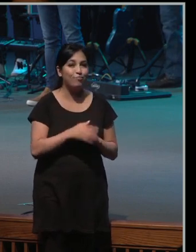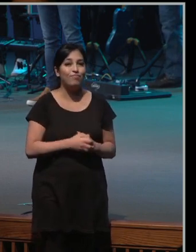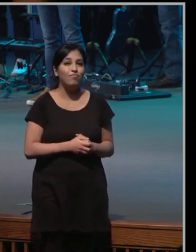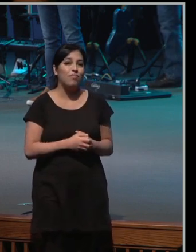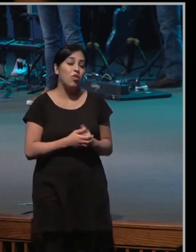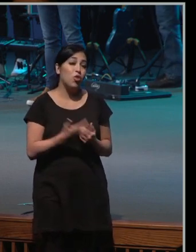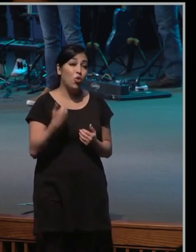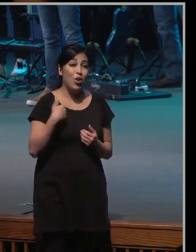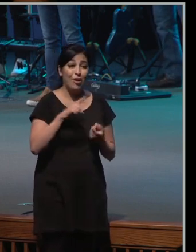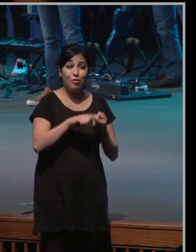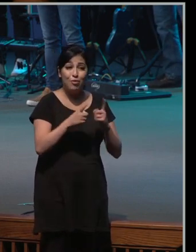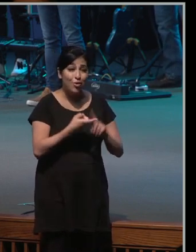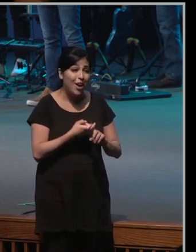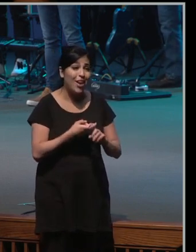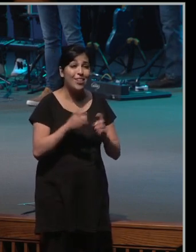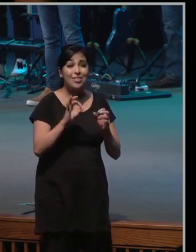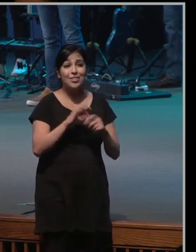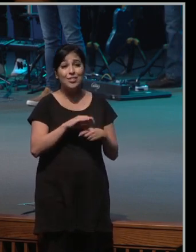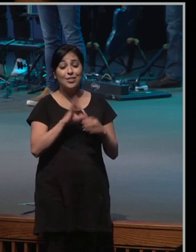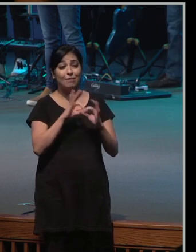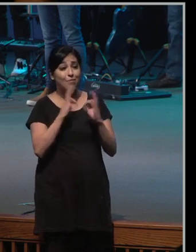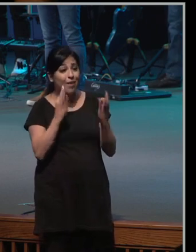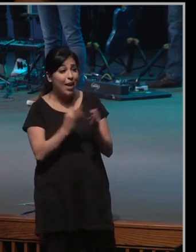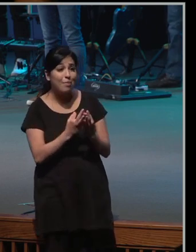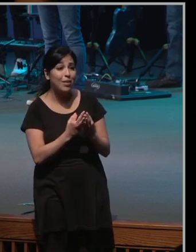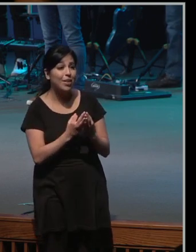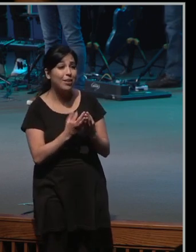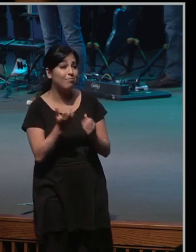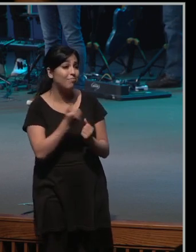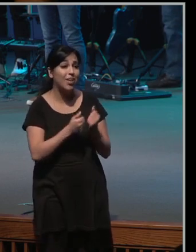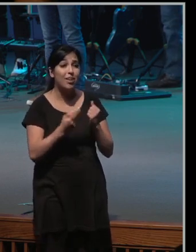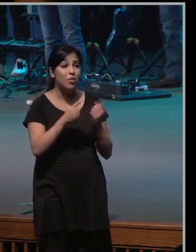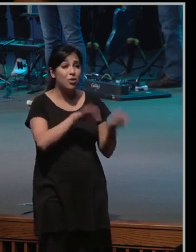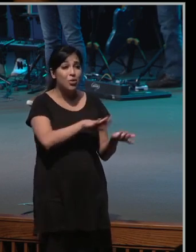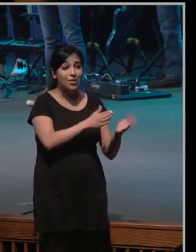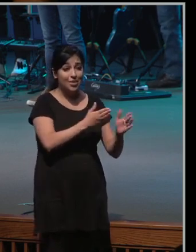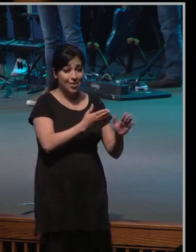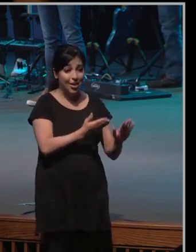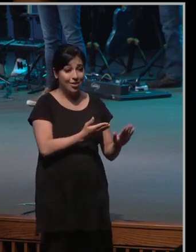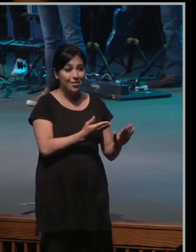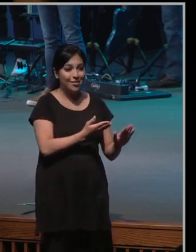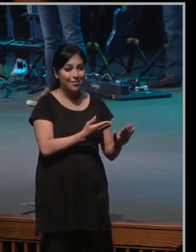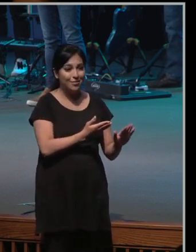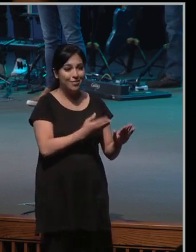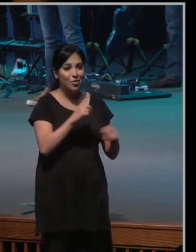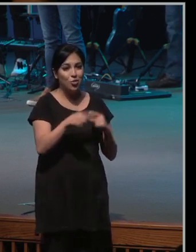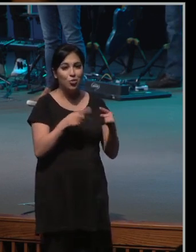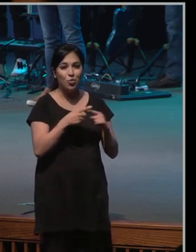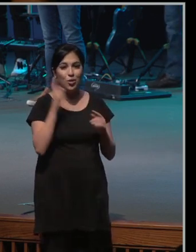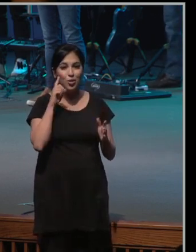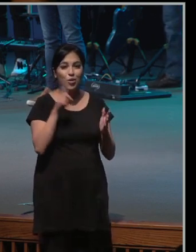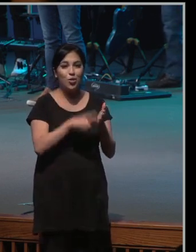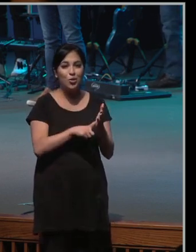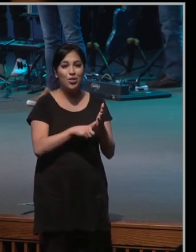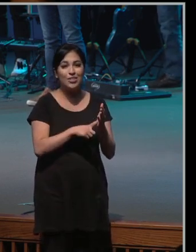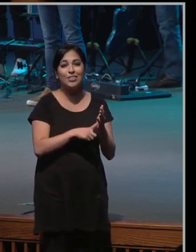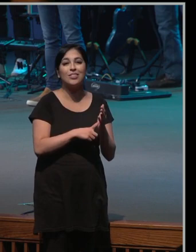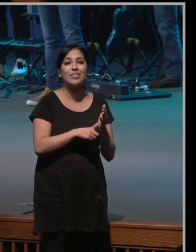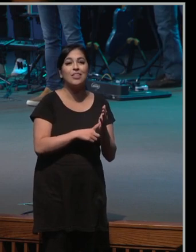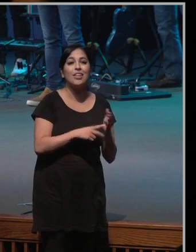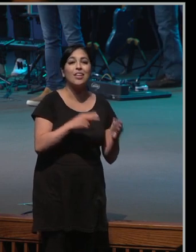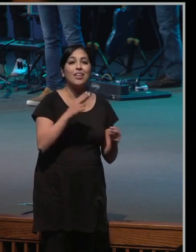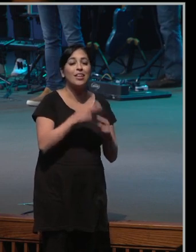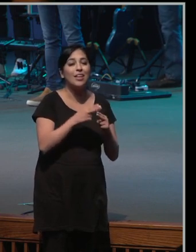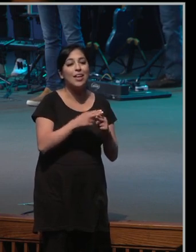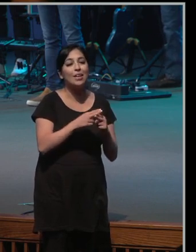colleagues, associates, neighbors, or dare I say family members, when these names are on the screen, to stand solemnly